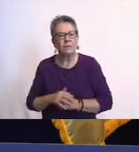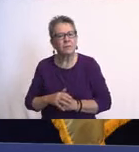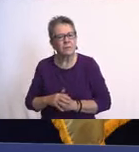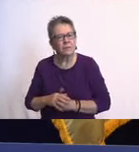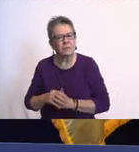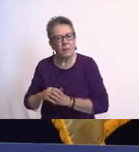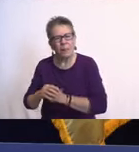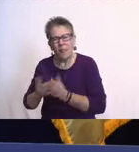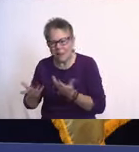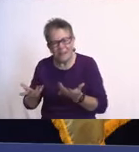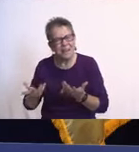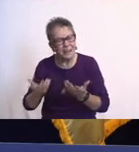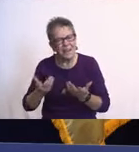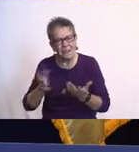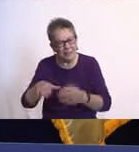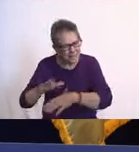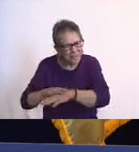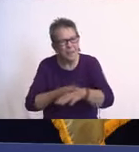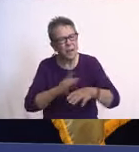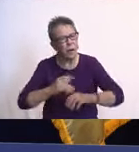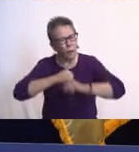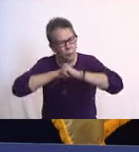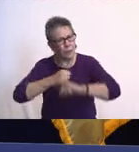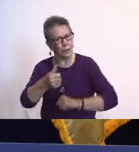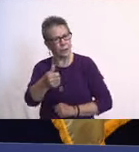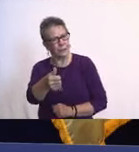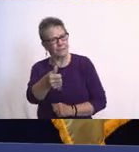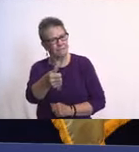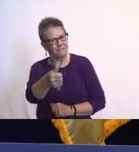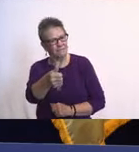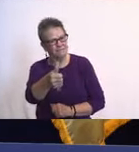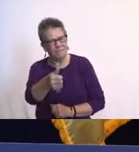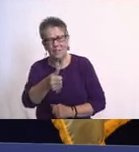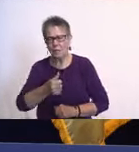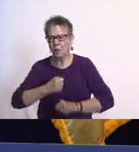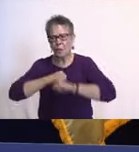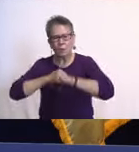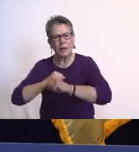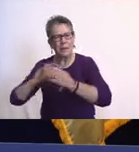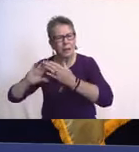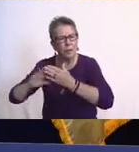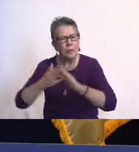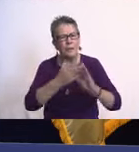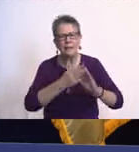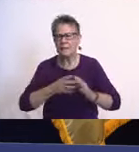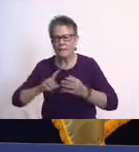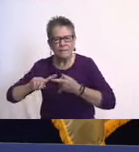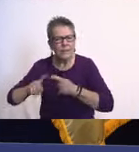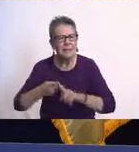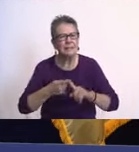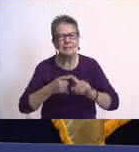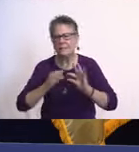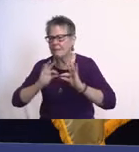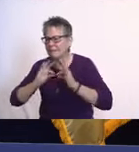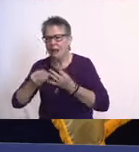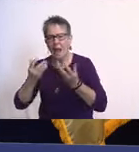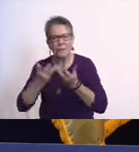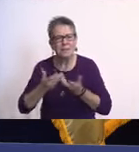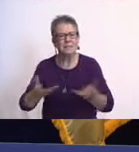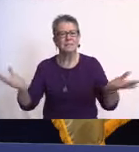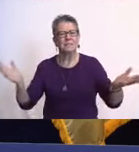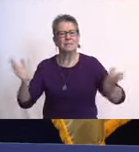vaccine, and if you've been vaccinated, get boosted. Moving on to my daily report, as the governor shared, our